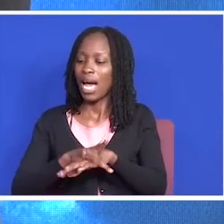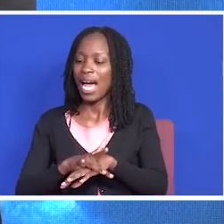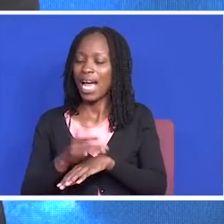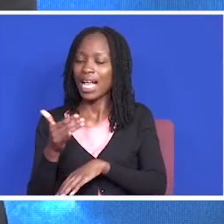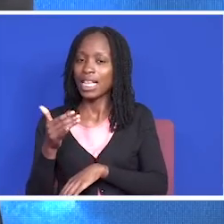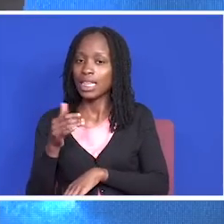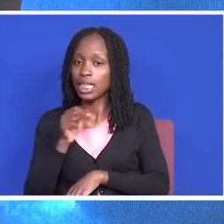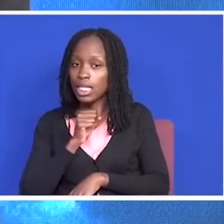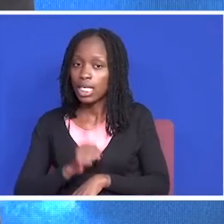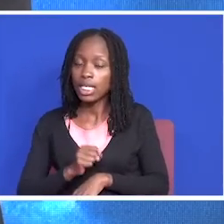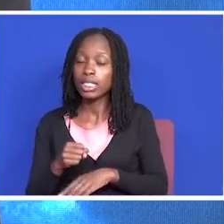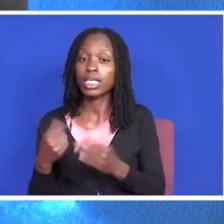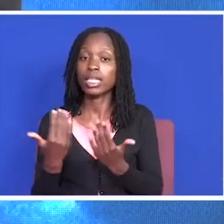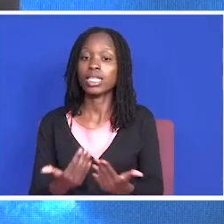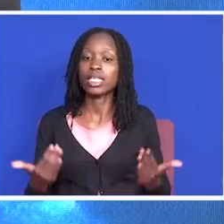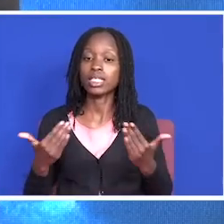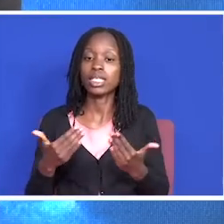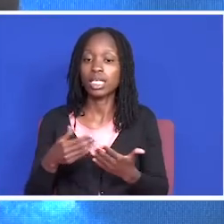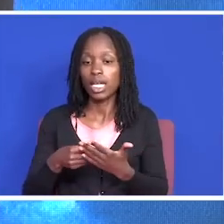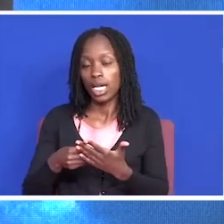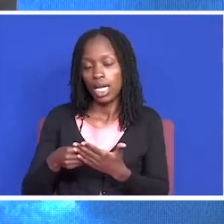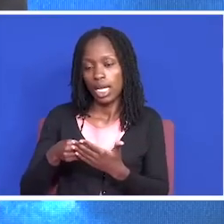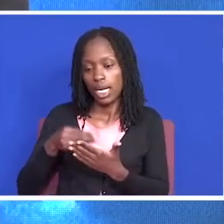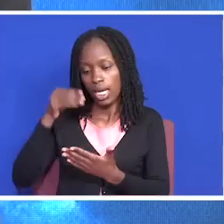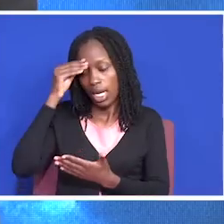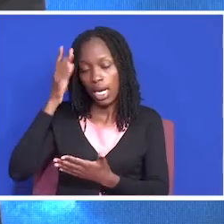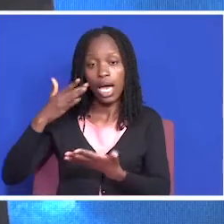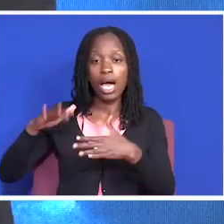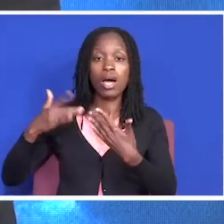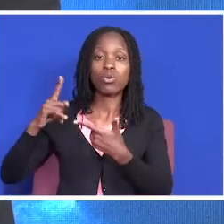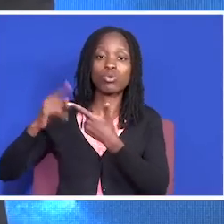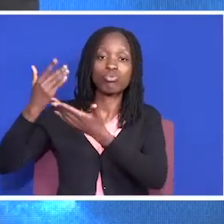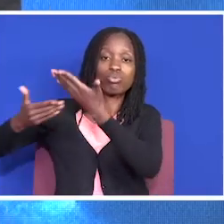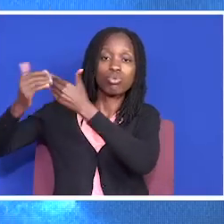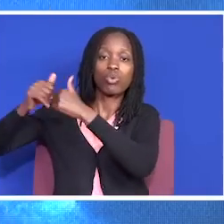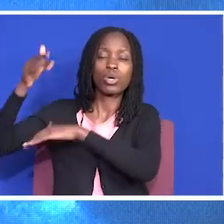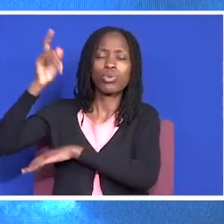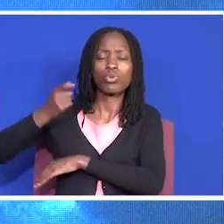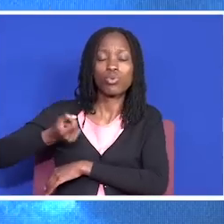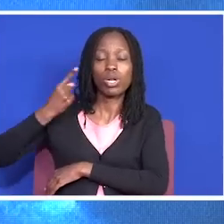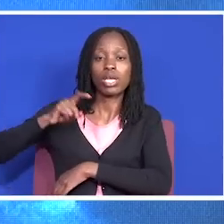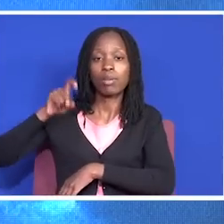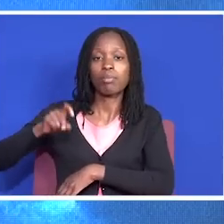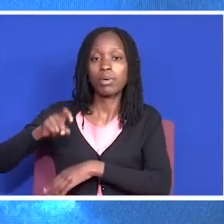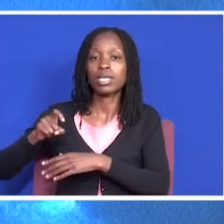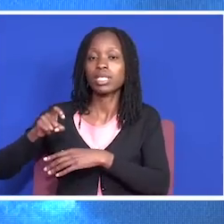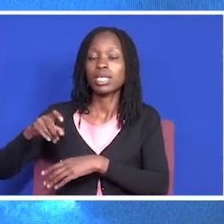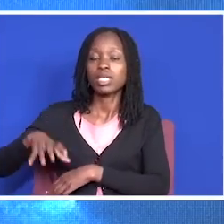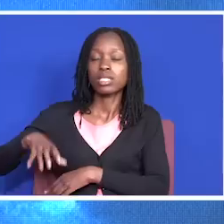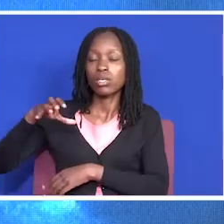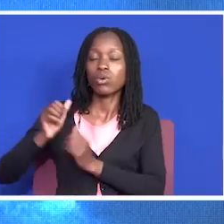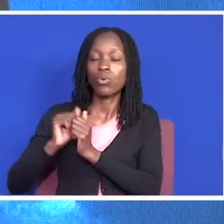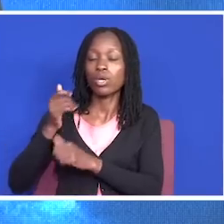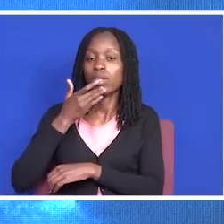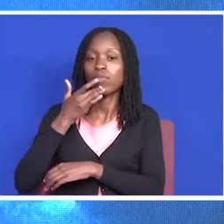the child learns to deal with God, to understand that they must grow in favor with God